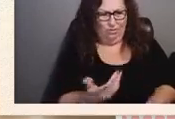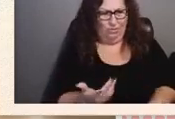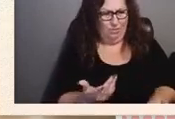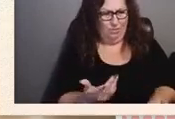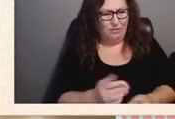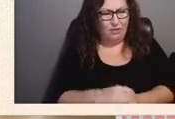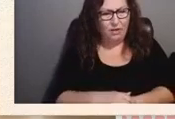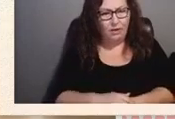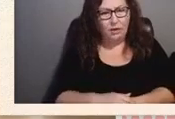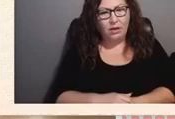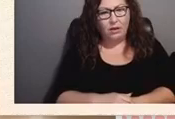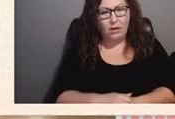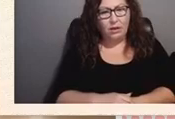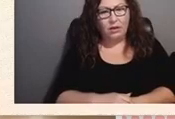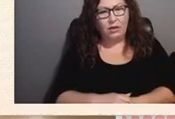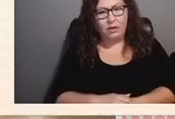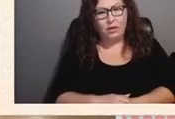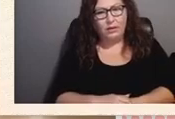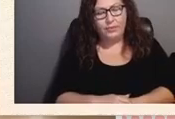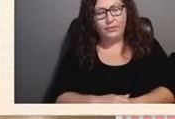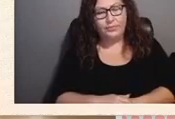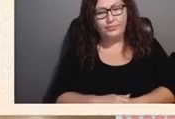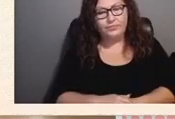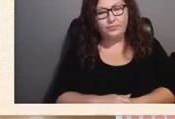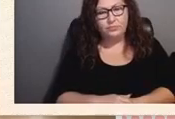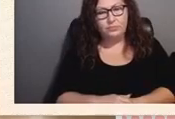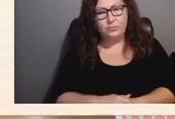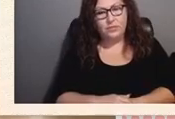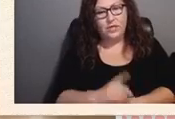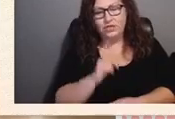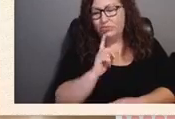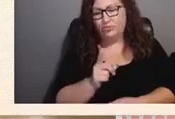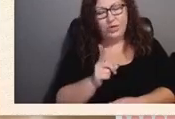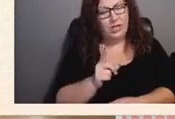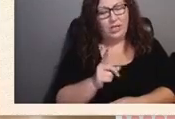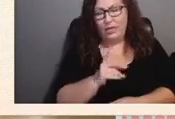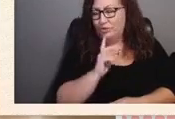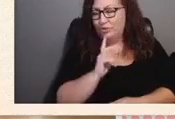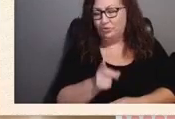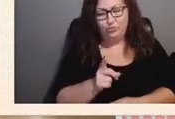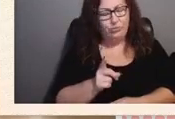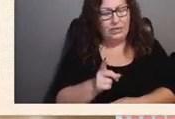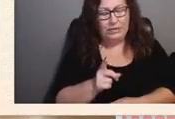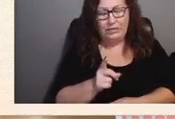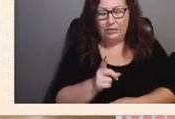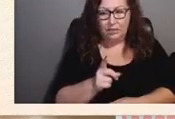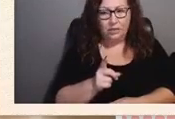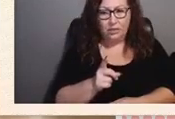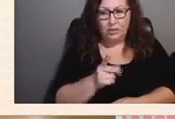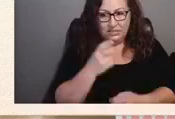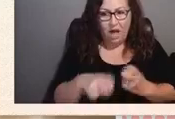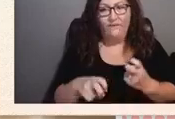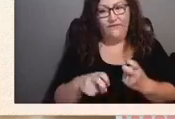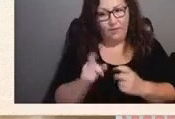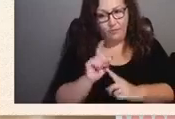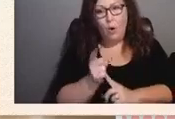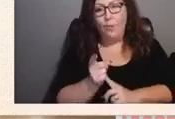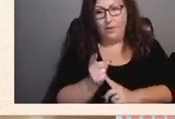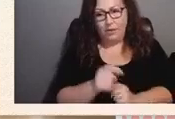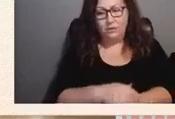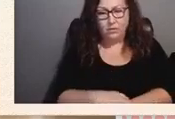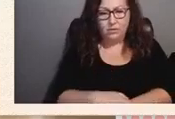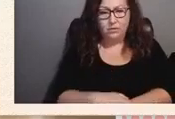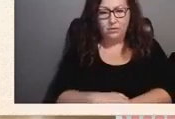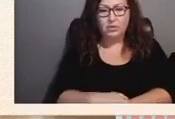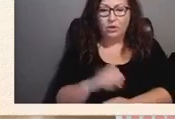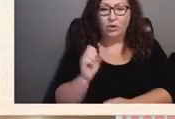And it just was a really intense, tough moment. So yeah, I